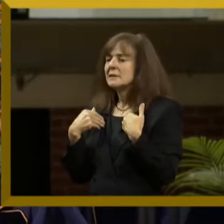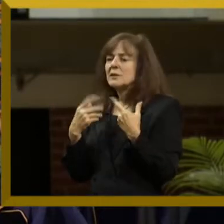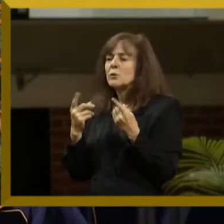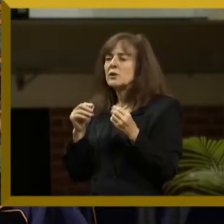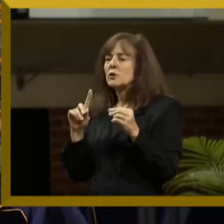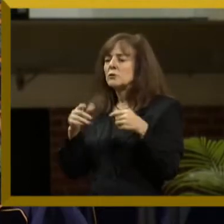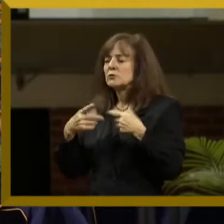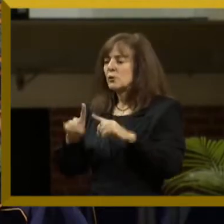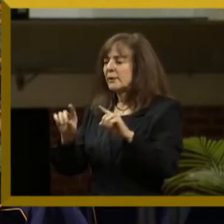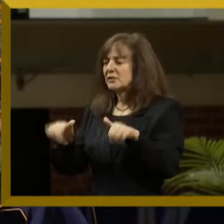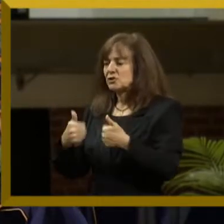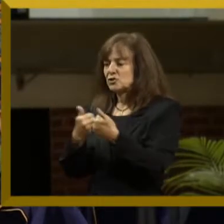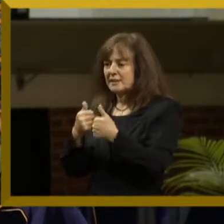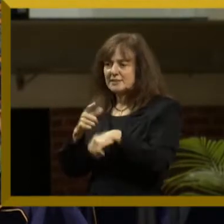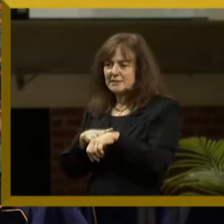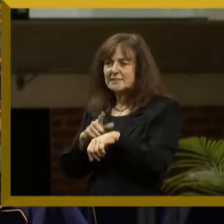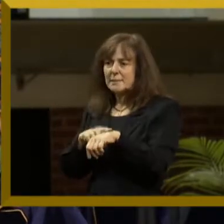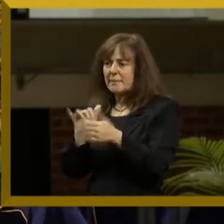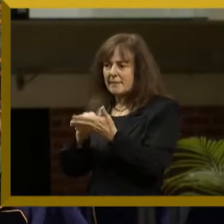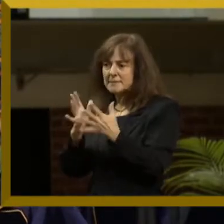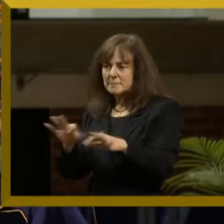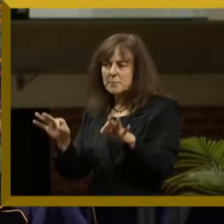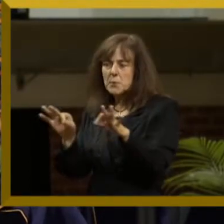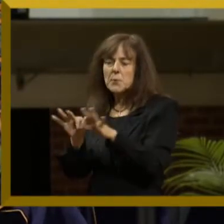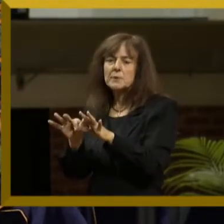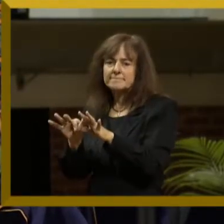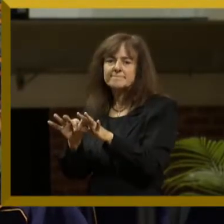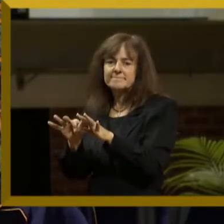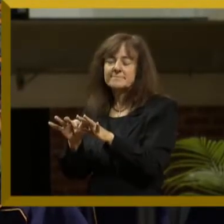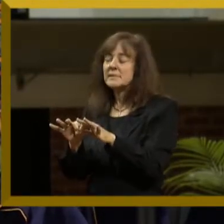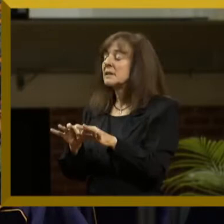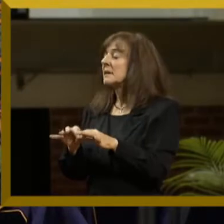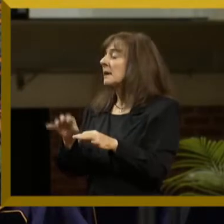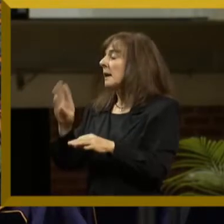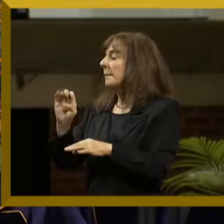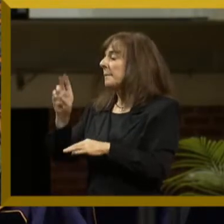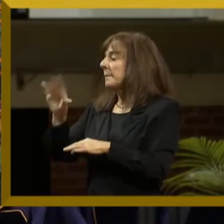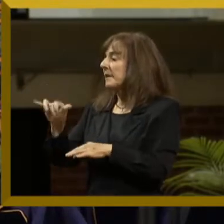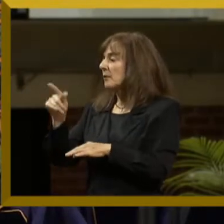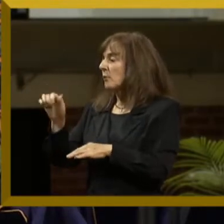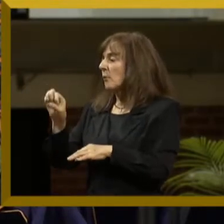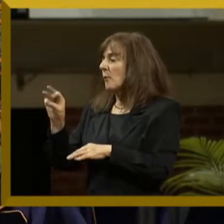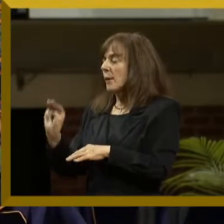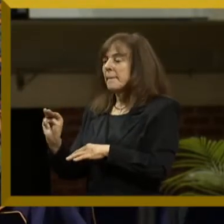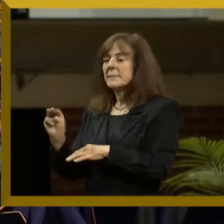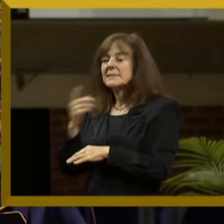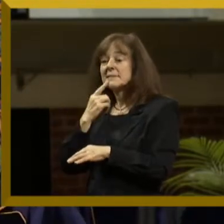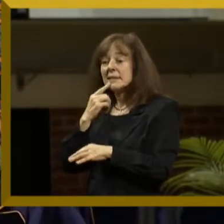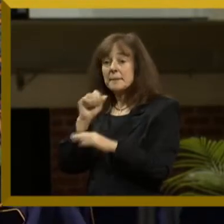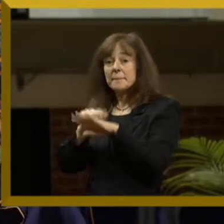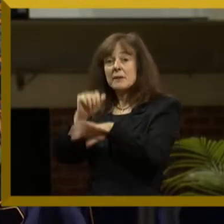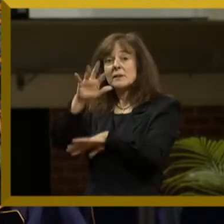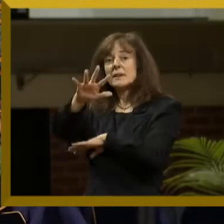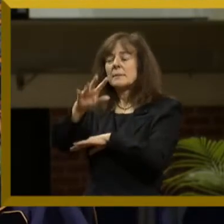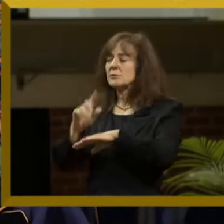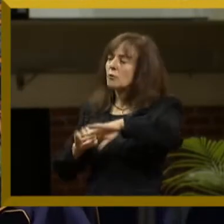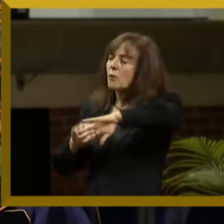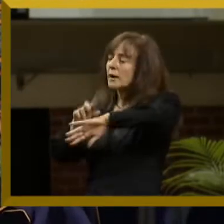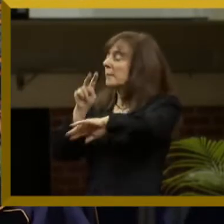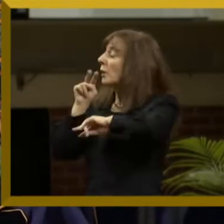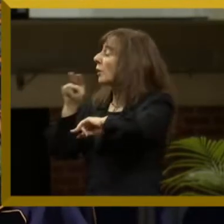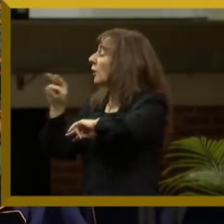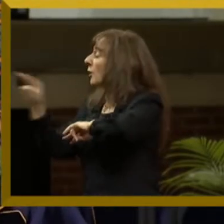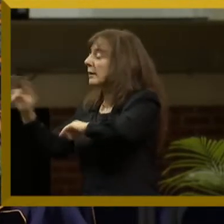in those times that matters. The late Billy Graham said, "Mountaintops are for views and